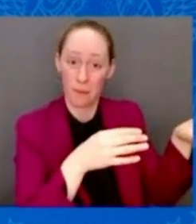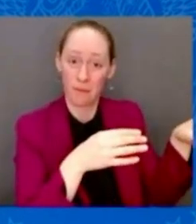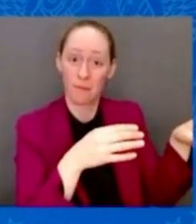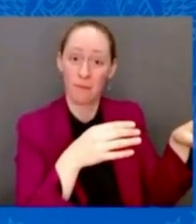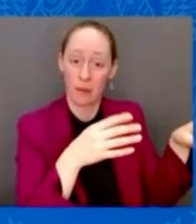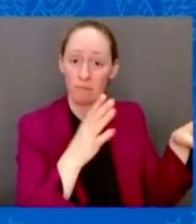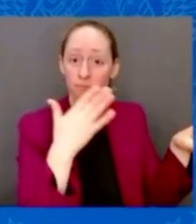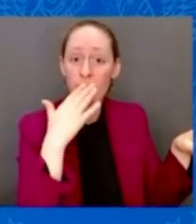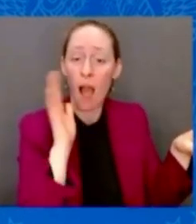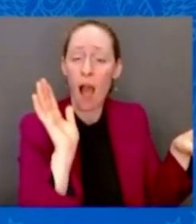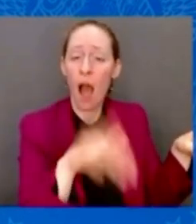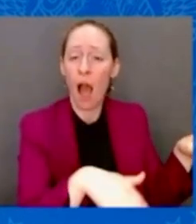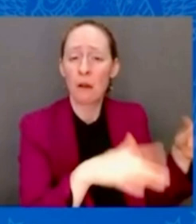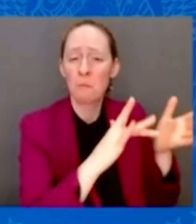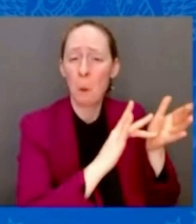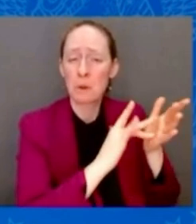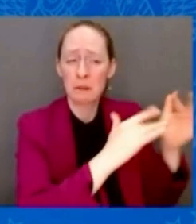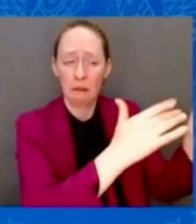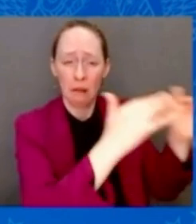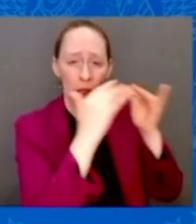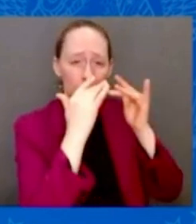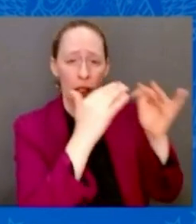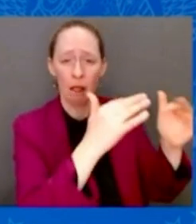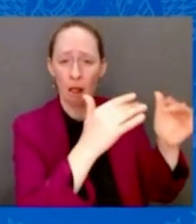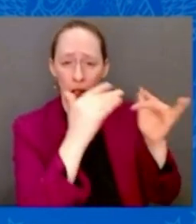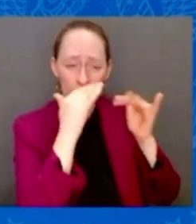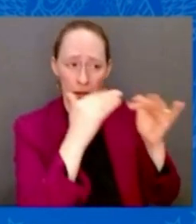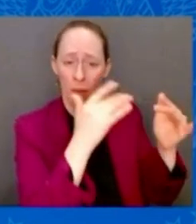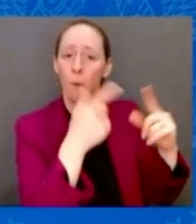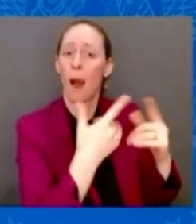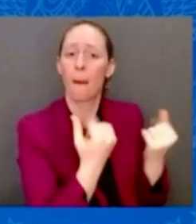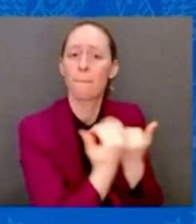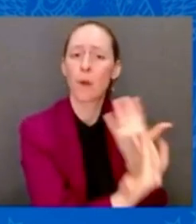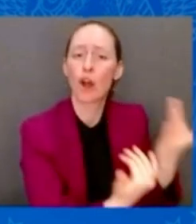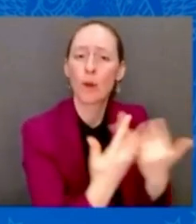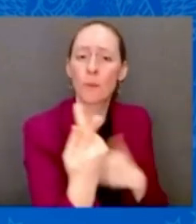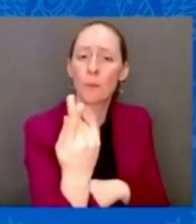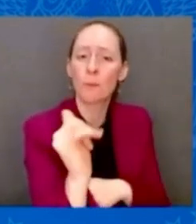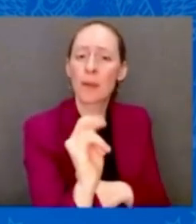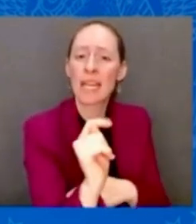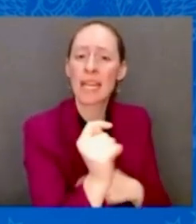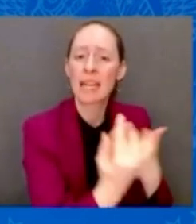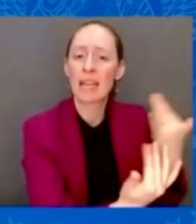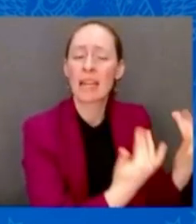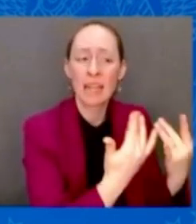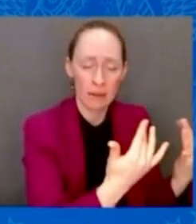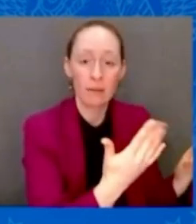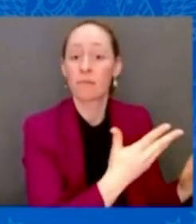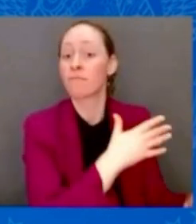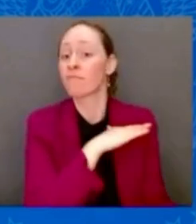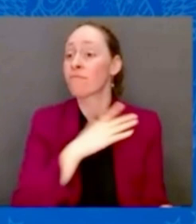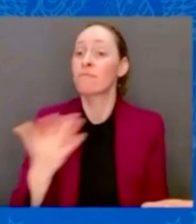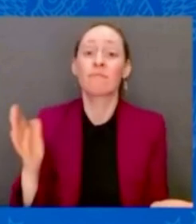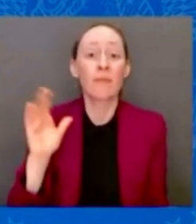And he came home with stage 4 glioblastoma, for which there's no cure. And he died.